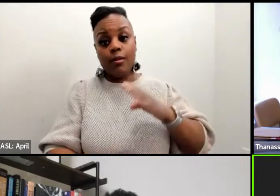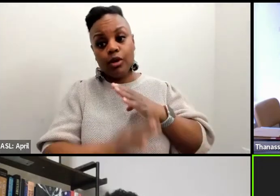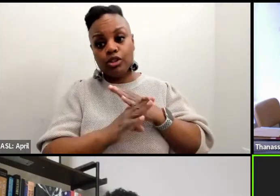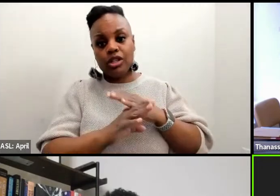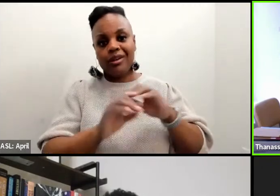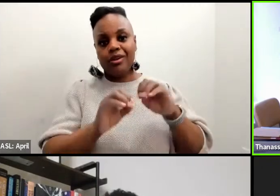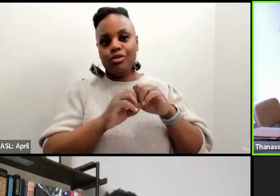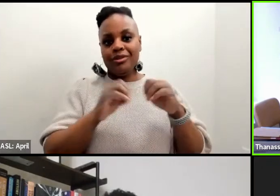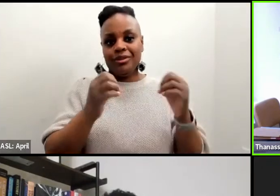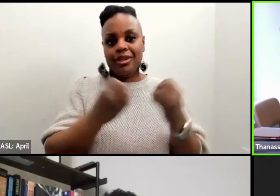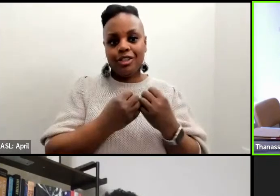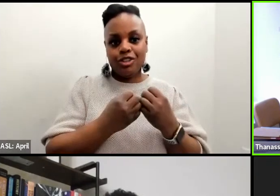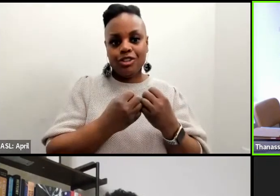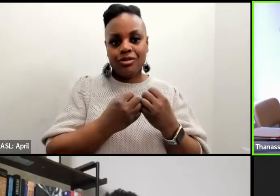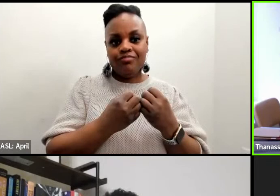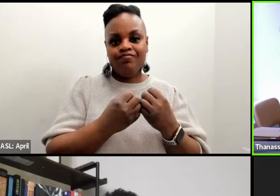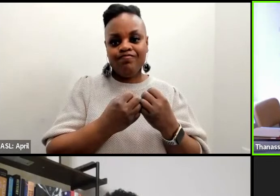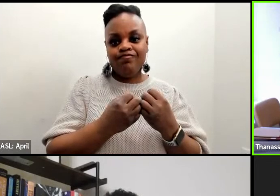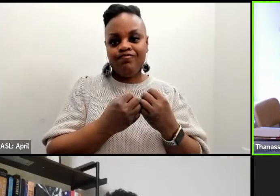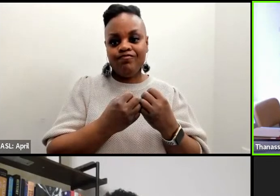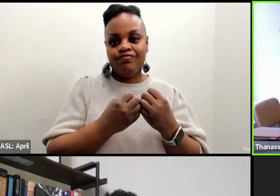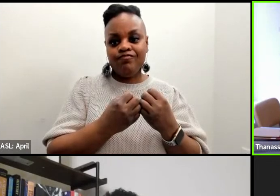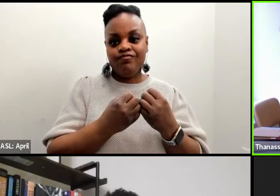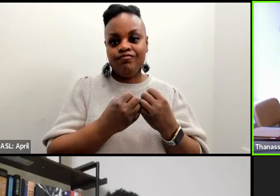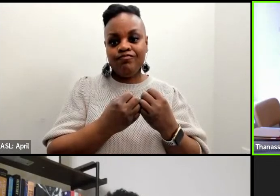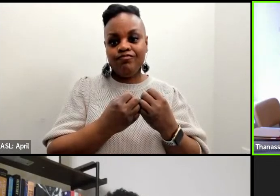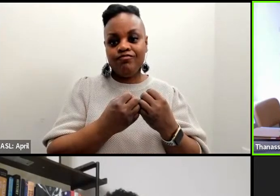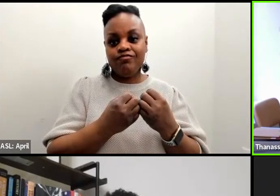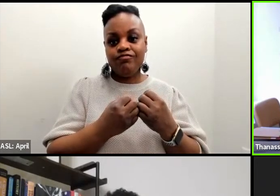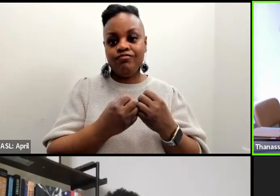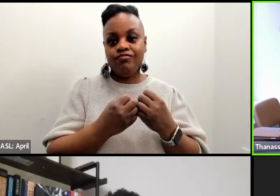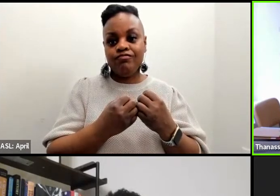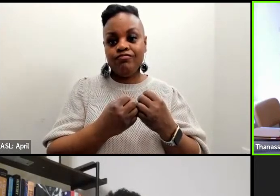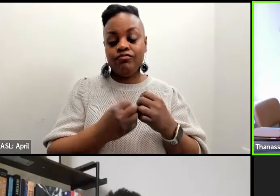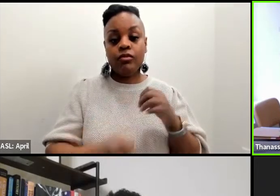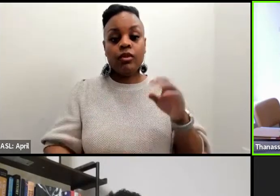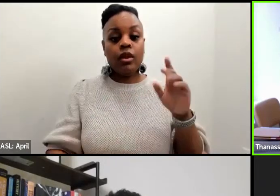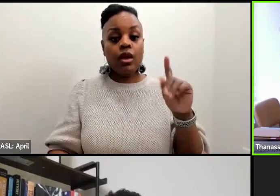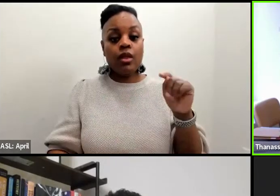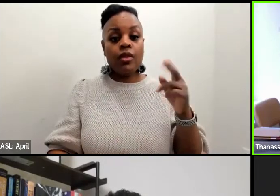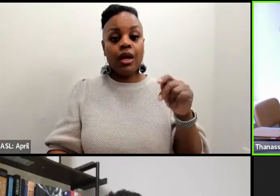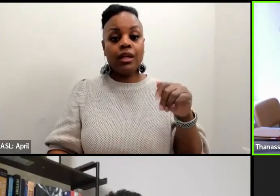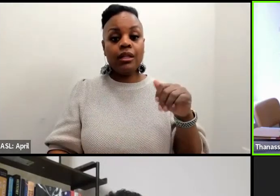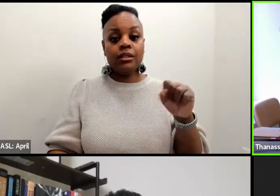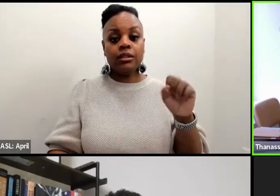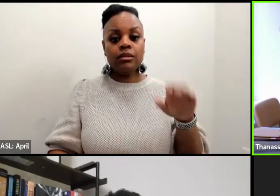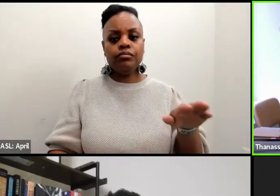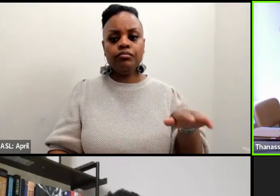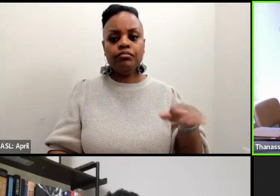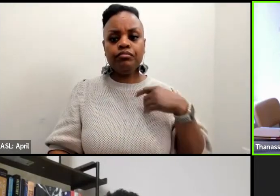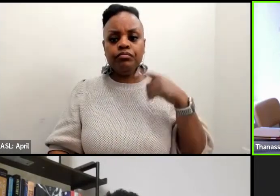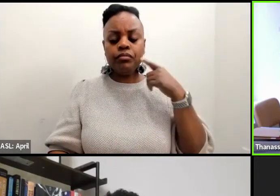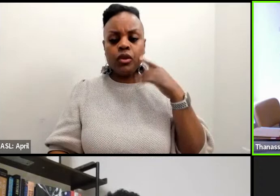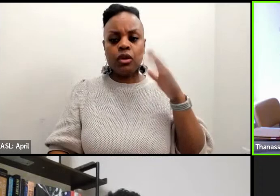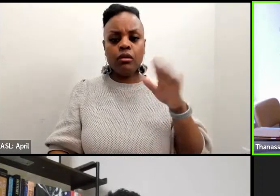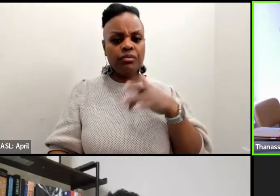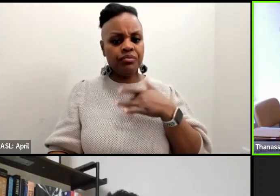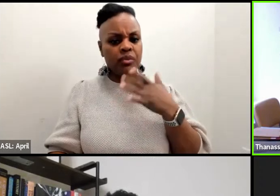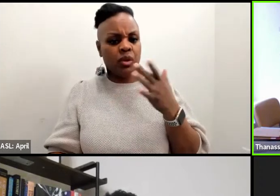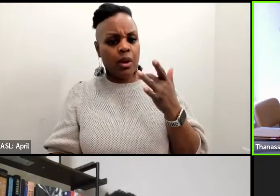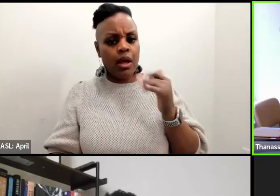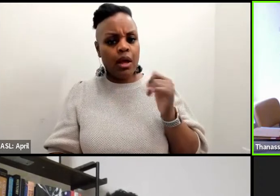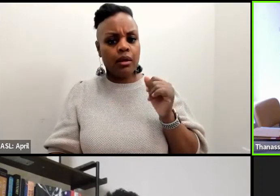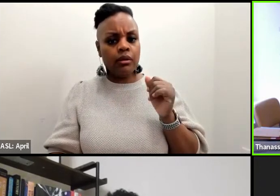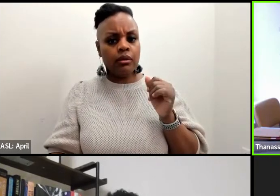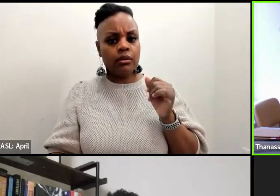political. So that, and no, I just want to follow up on that, because to me, this, I mean, I've been following the Brotherhood for a long